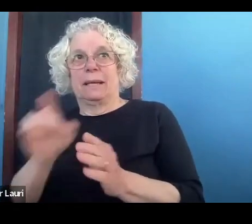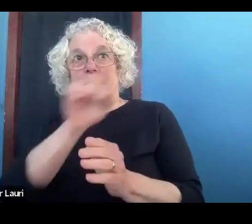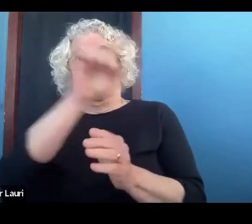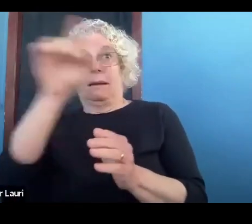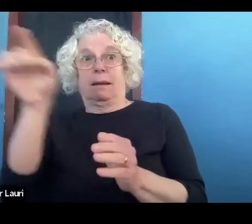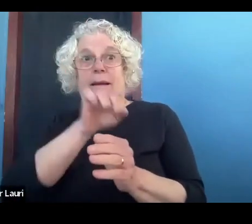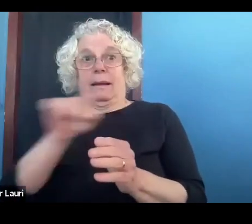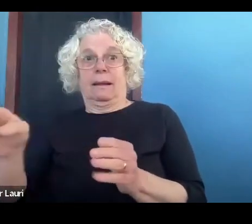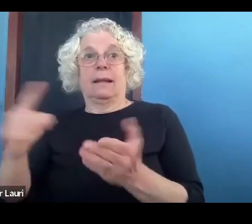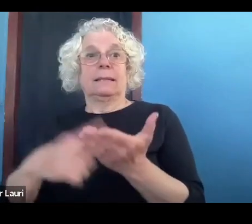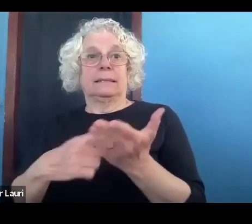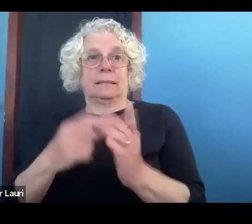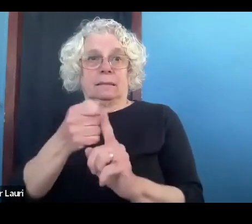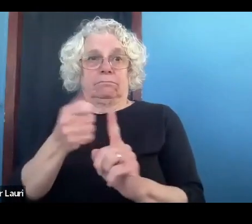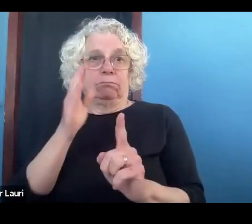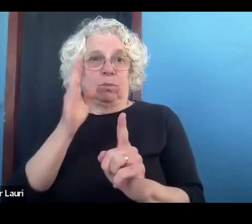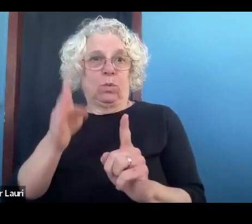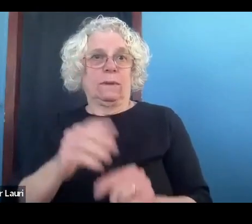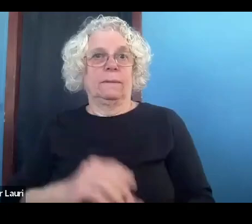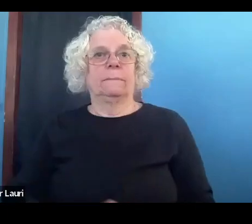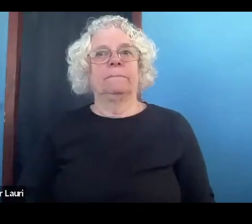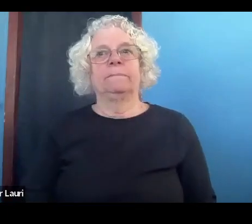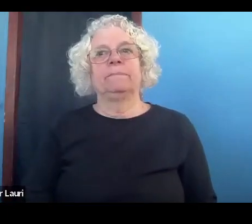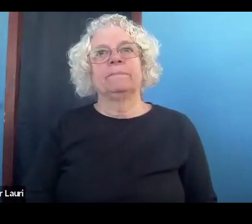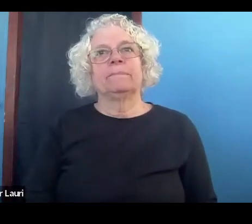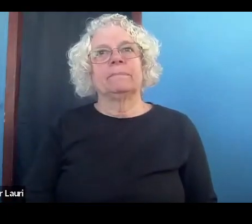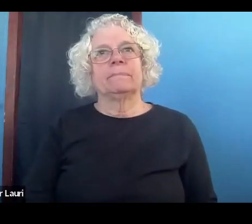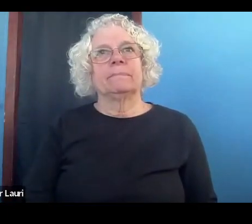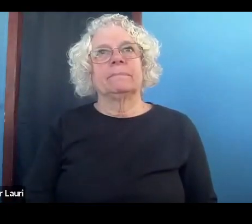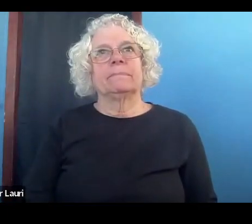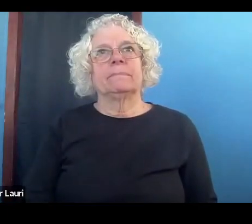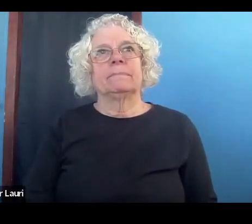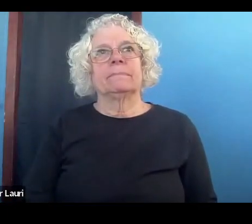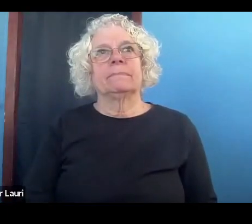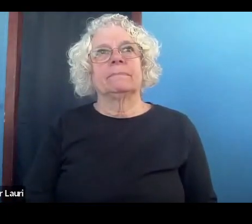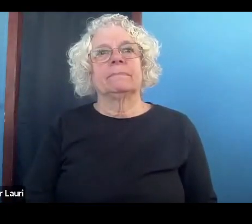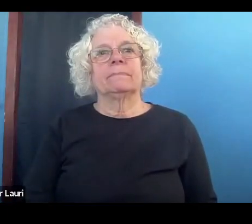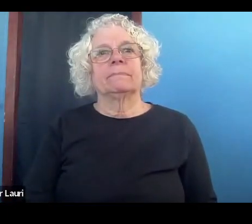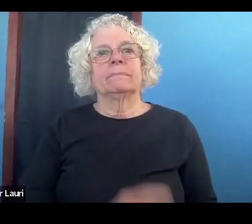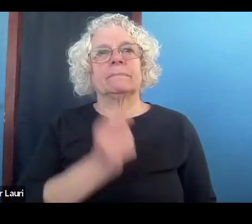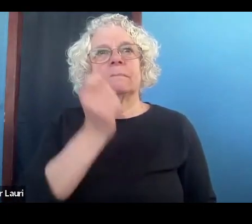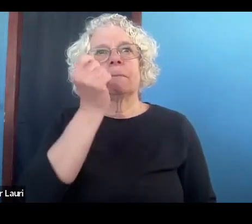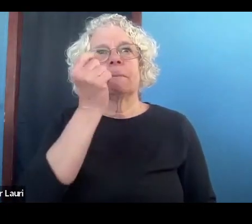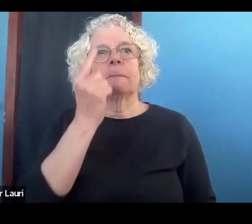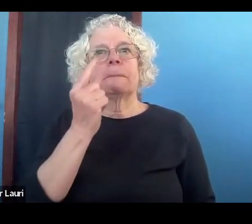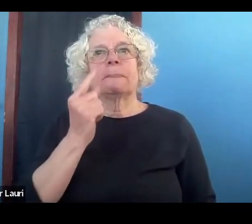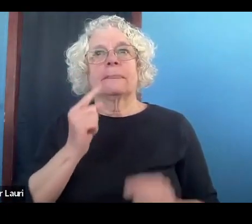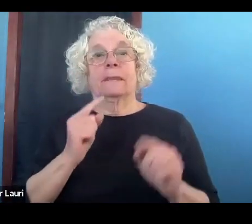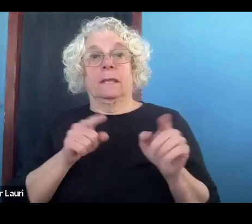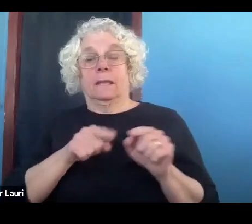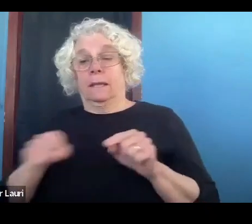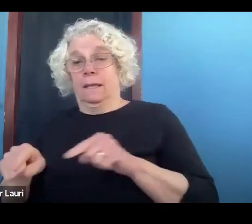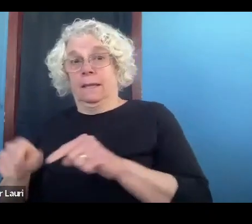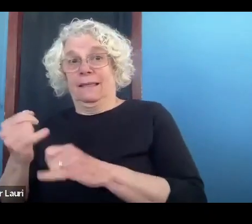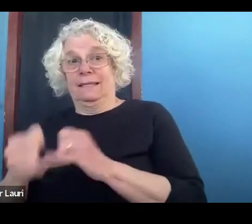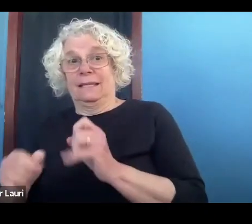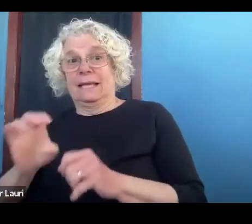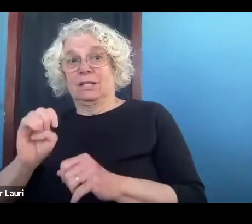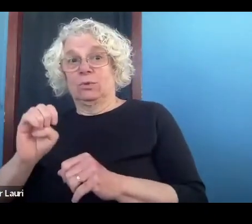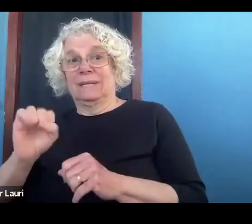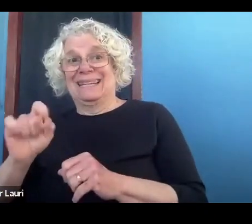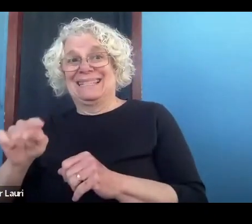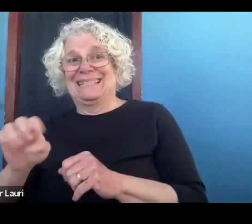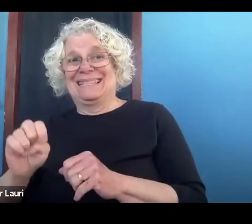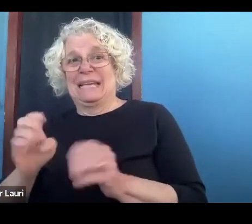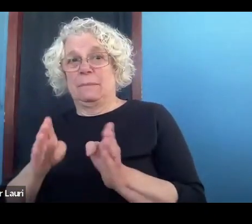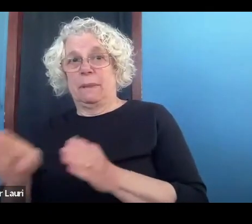about each one of these. Next slide, please. When talking about estate planning, this is making a